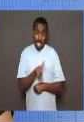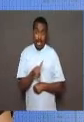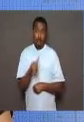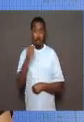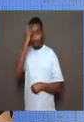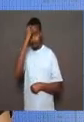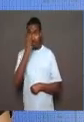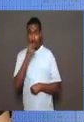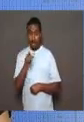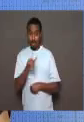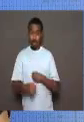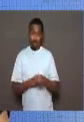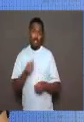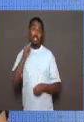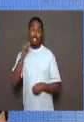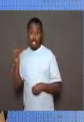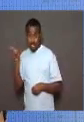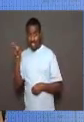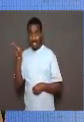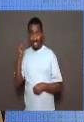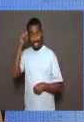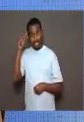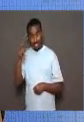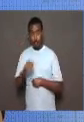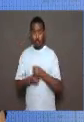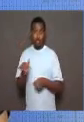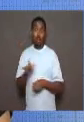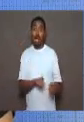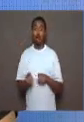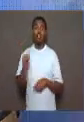the same way he worries about his children?